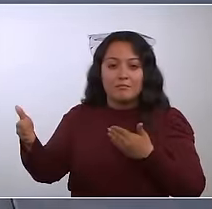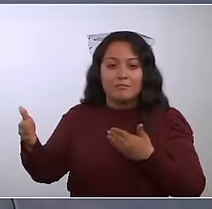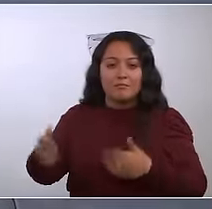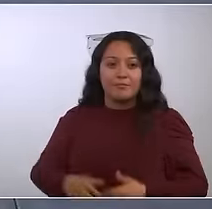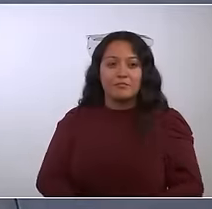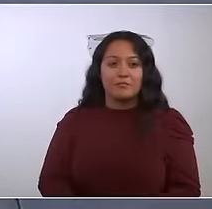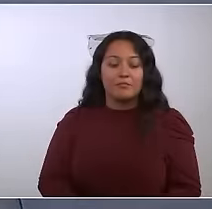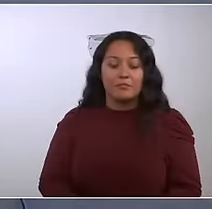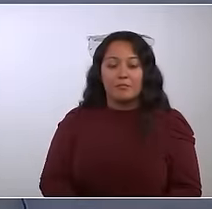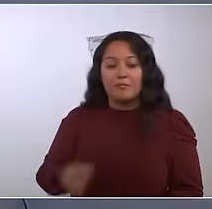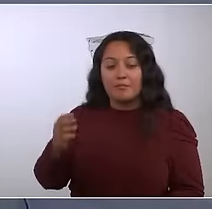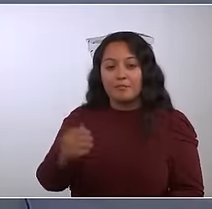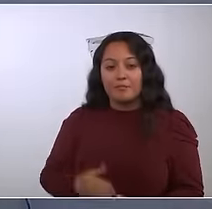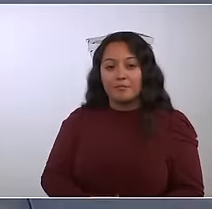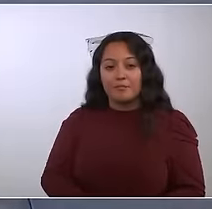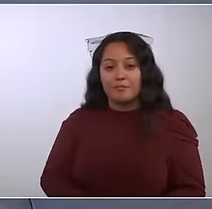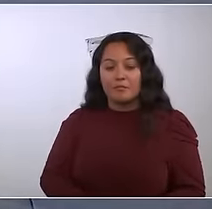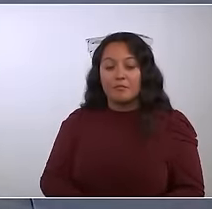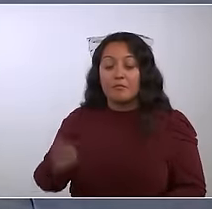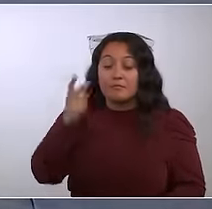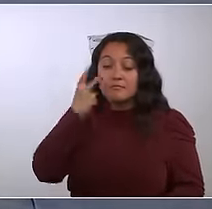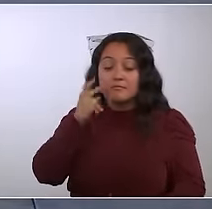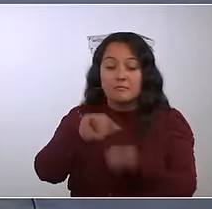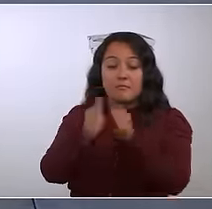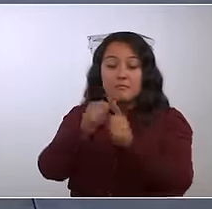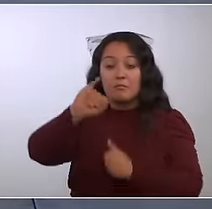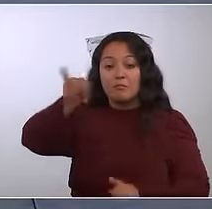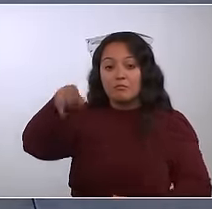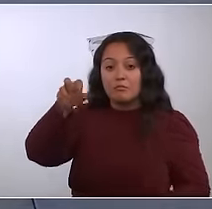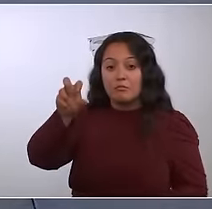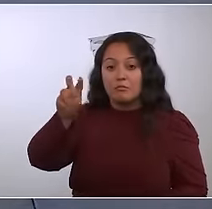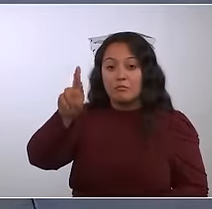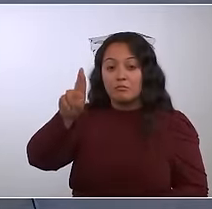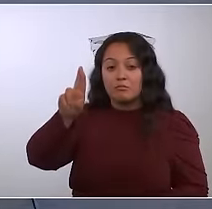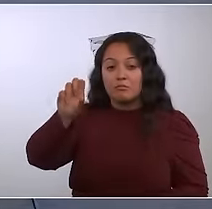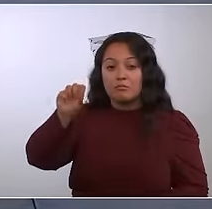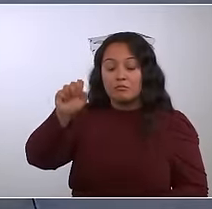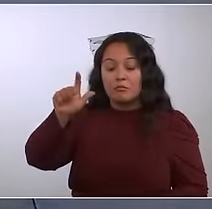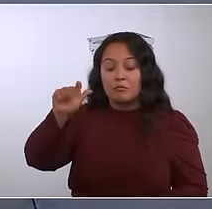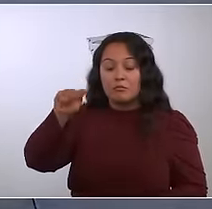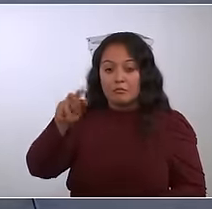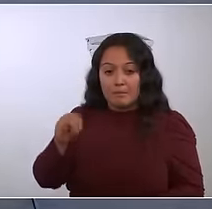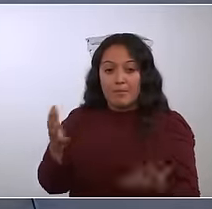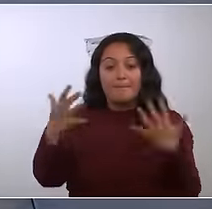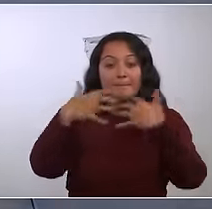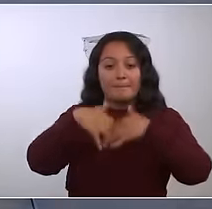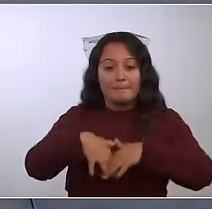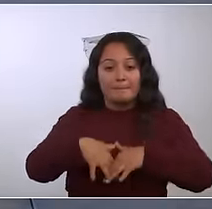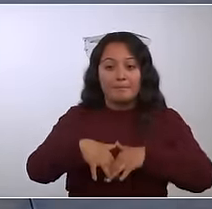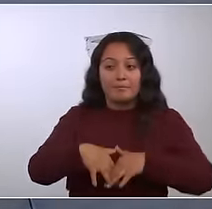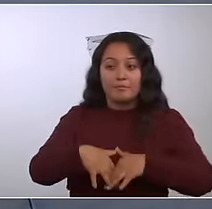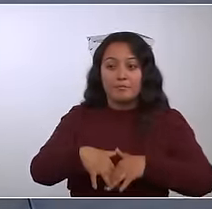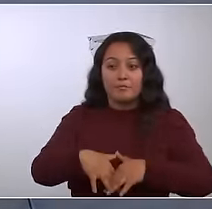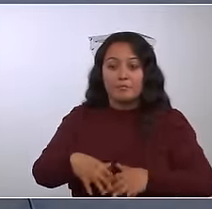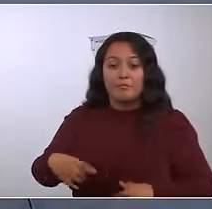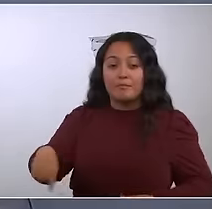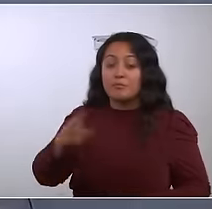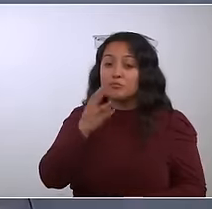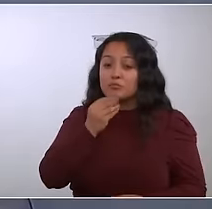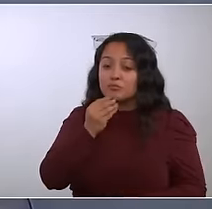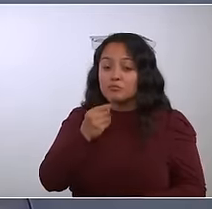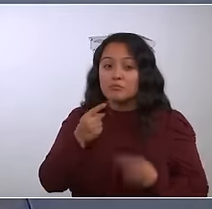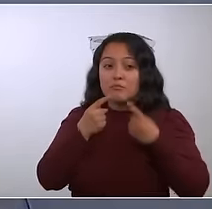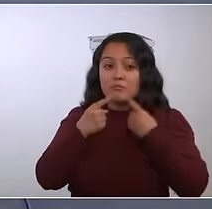en ver the run-down condition of Jerusalem. La condición de Jerusalén. After all, the Jews claimed después de todos los